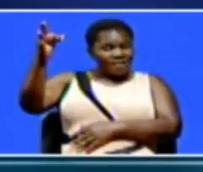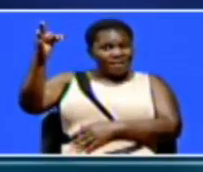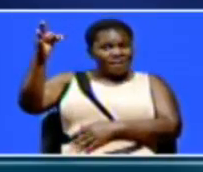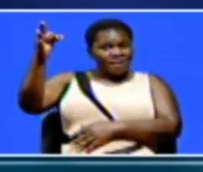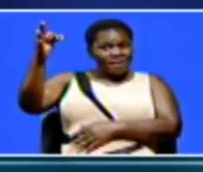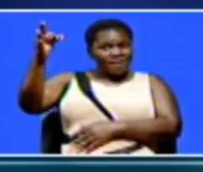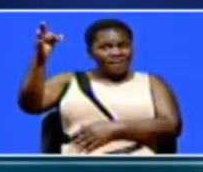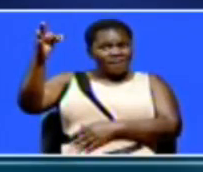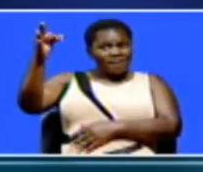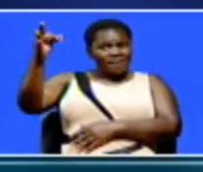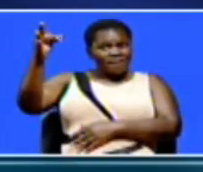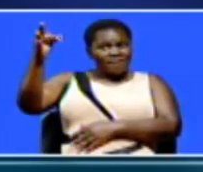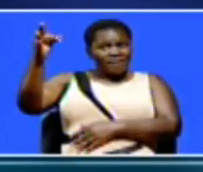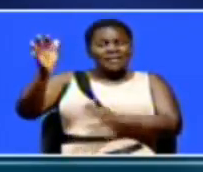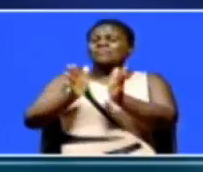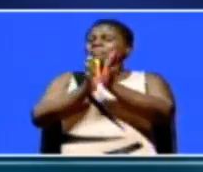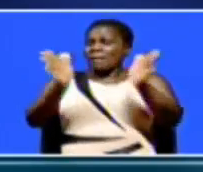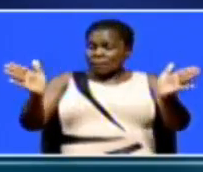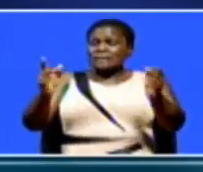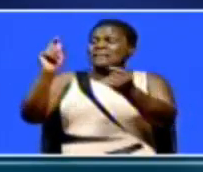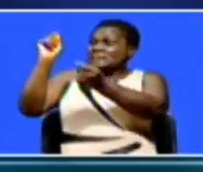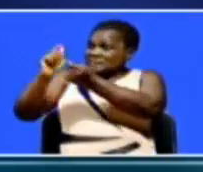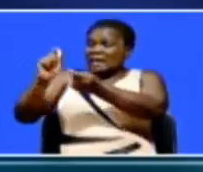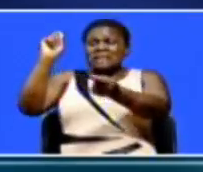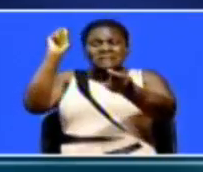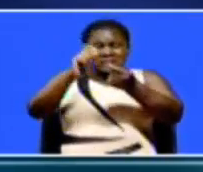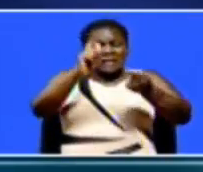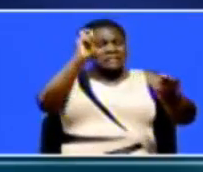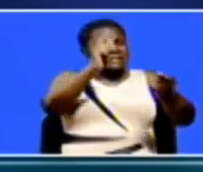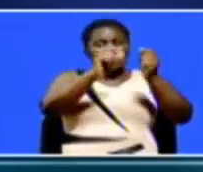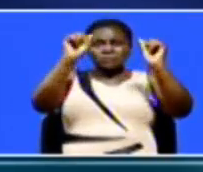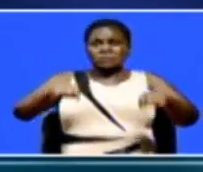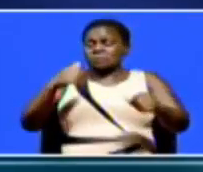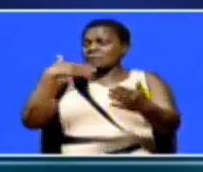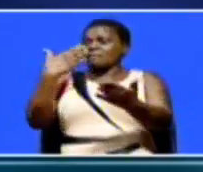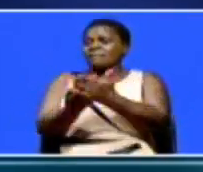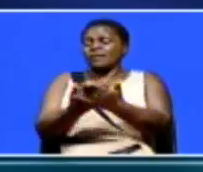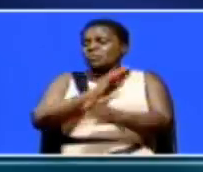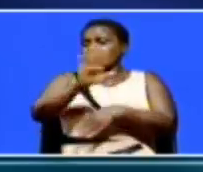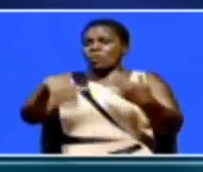on to even the general public whenever possible. I thank you all very much.